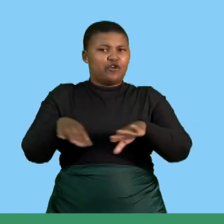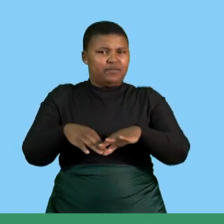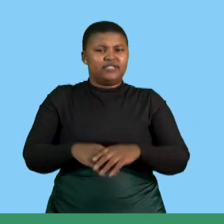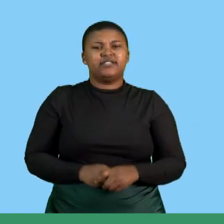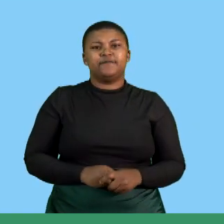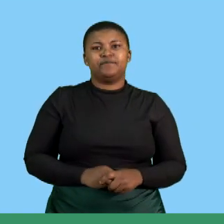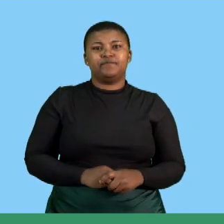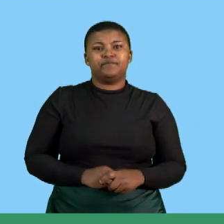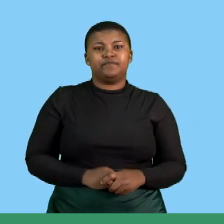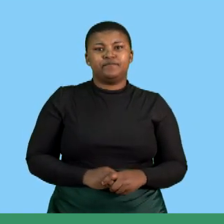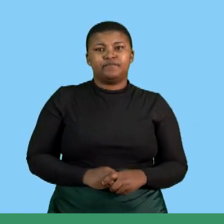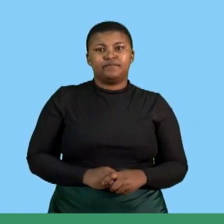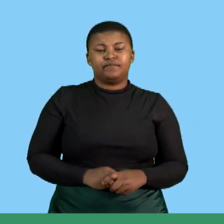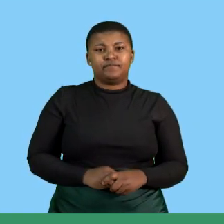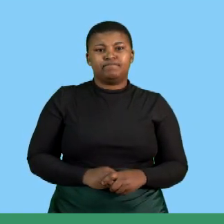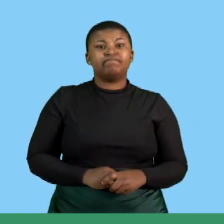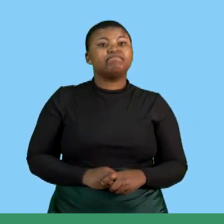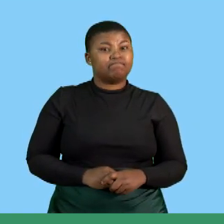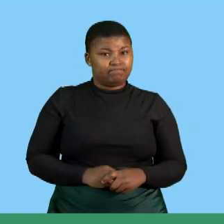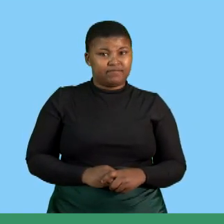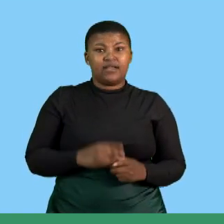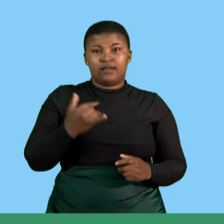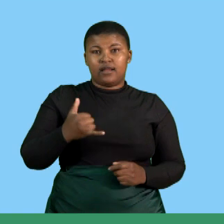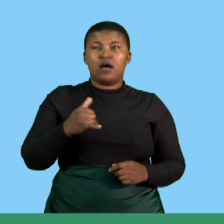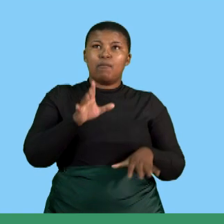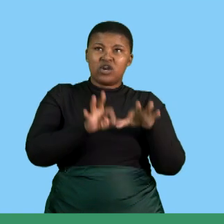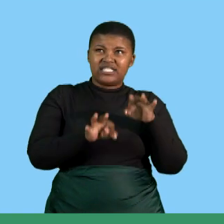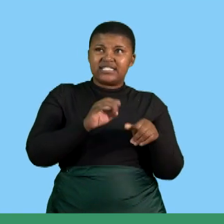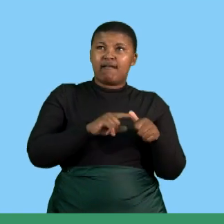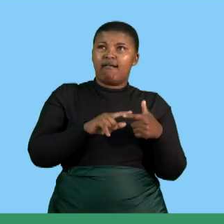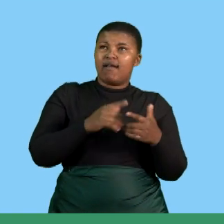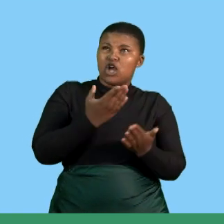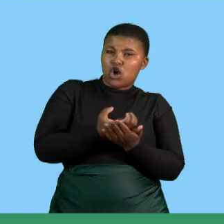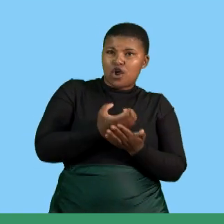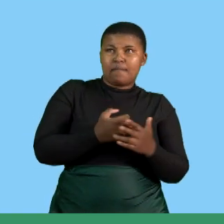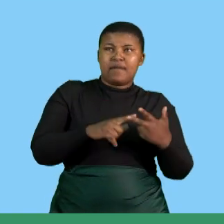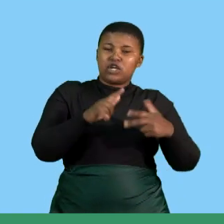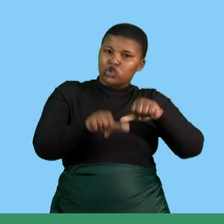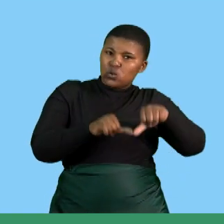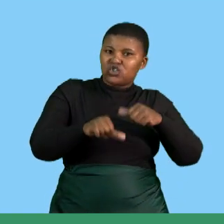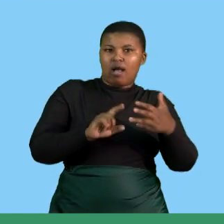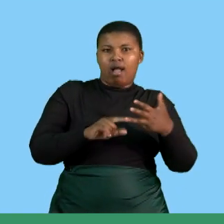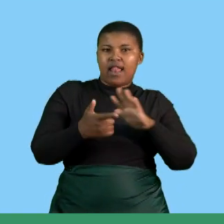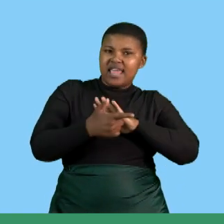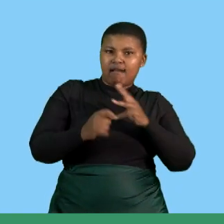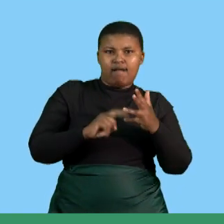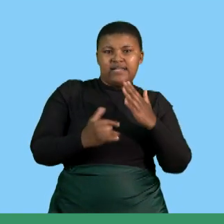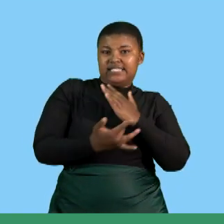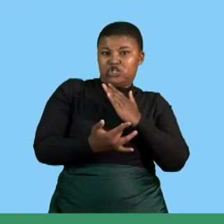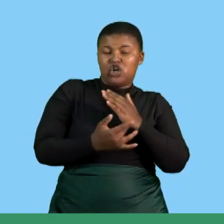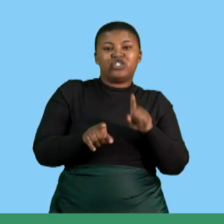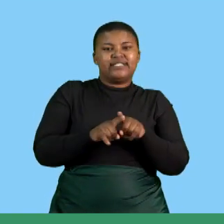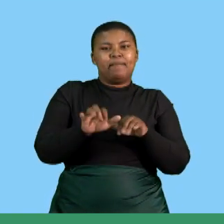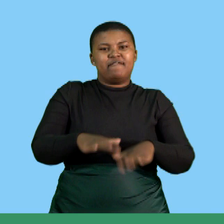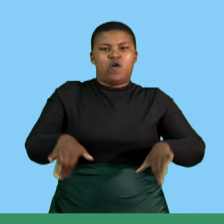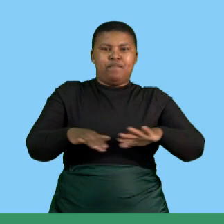of course, let's just think quickly. Our components being political, economic, social, legal,